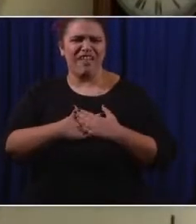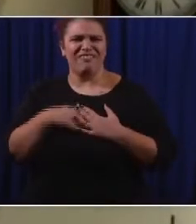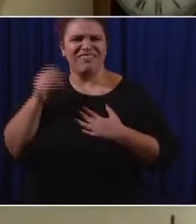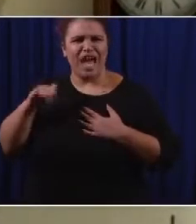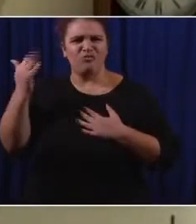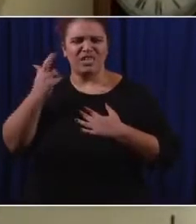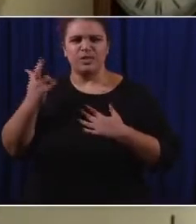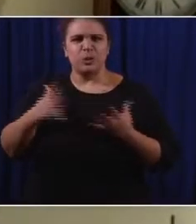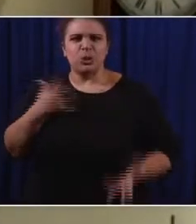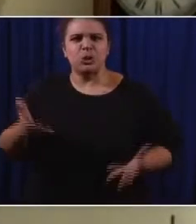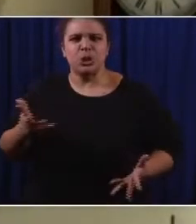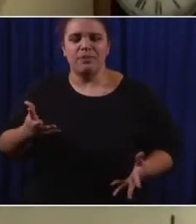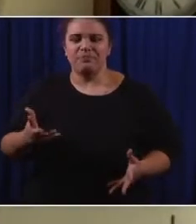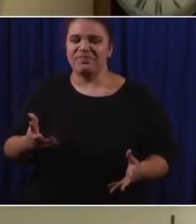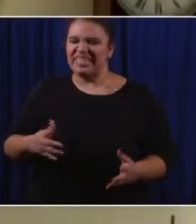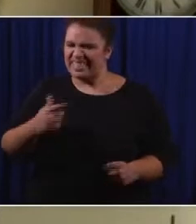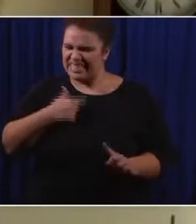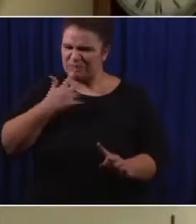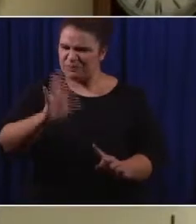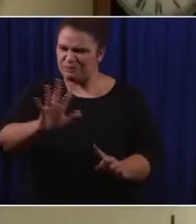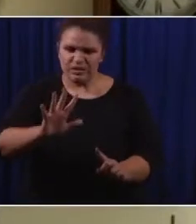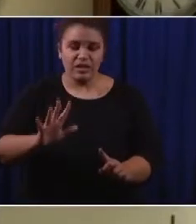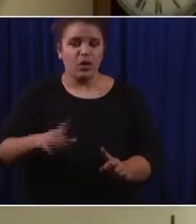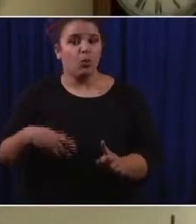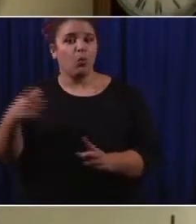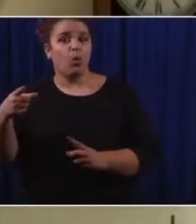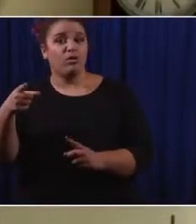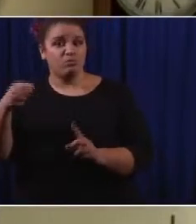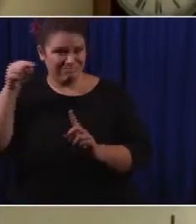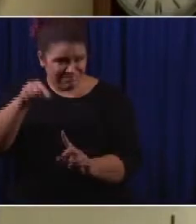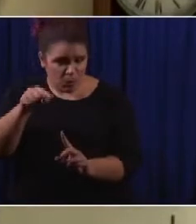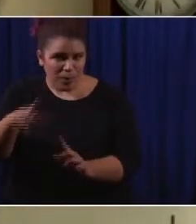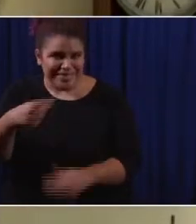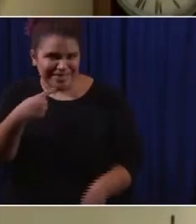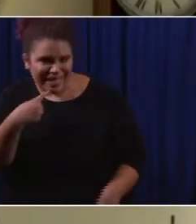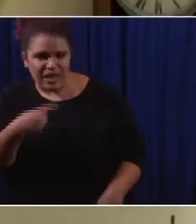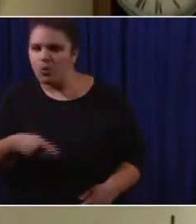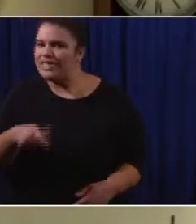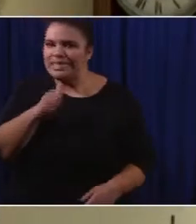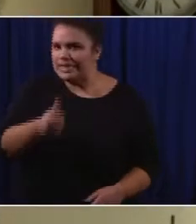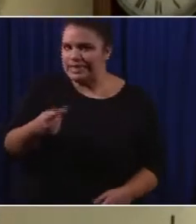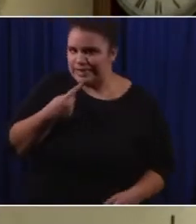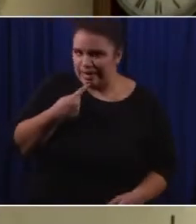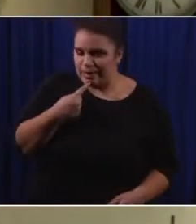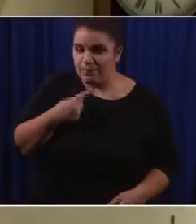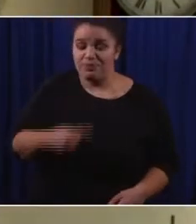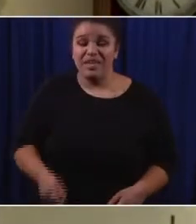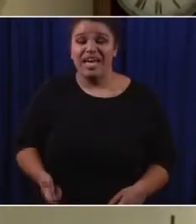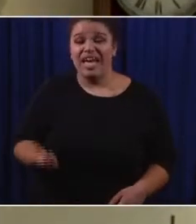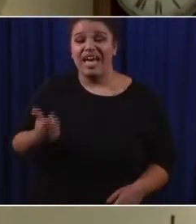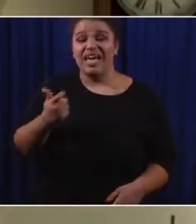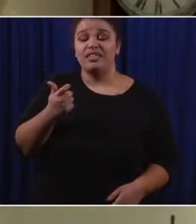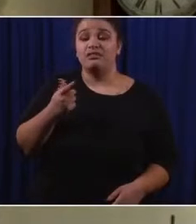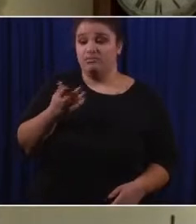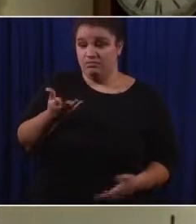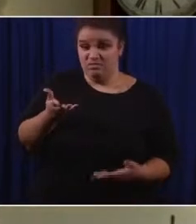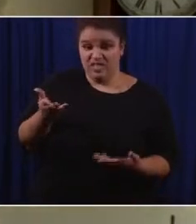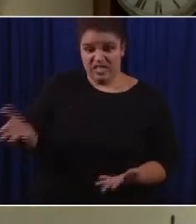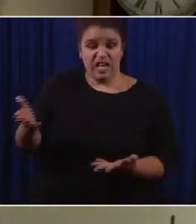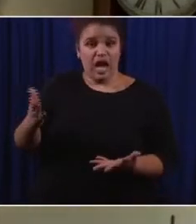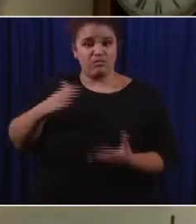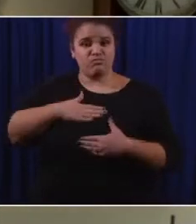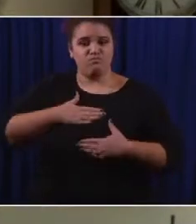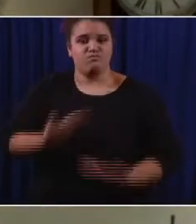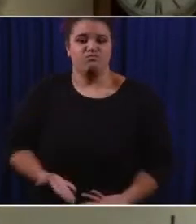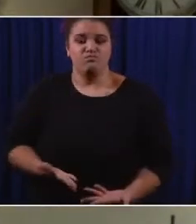And again, before tens of millions of people during the debate, he refused to say that he would abide by the results of an election